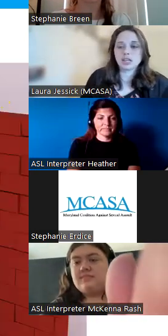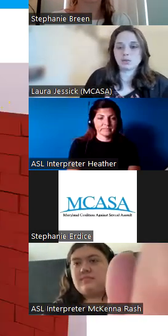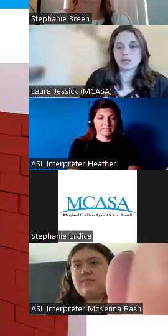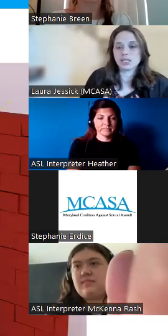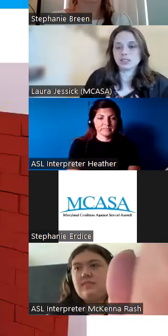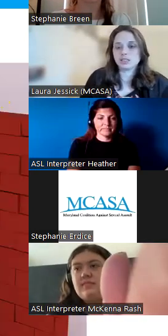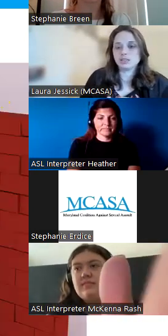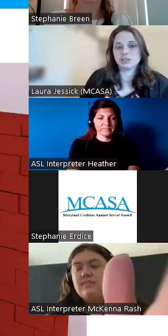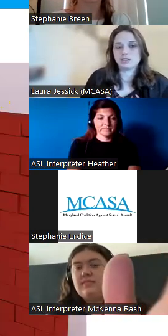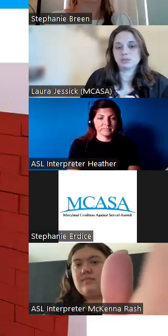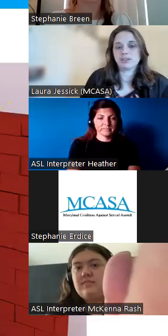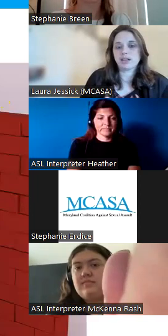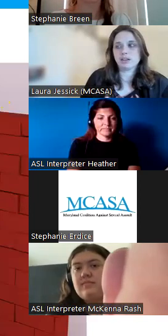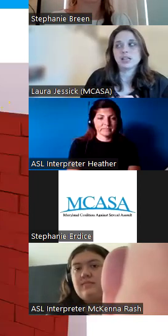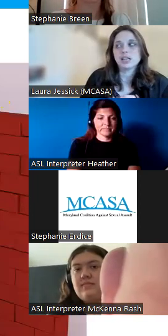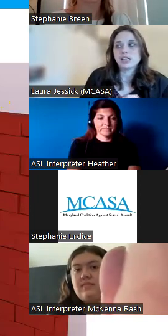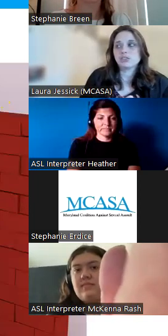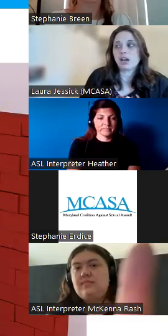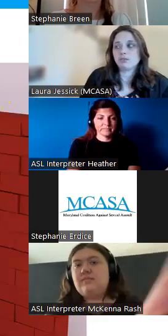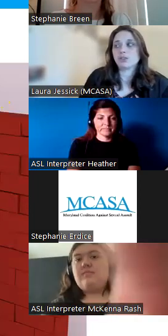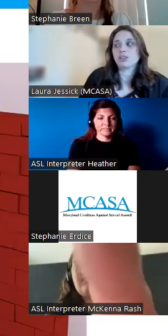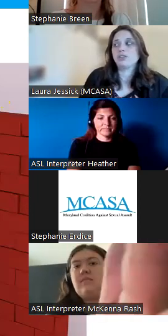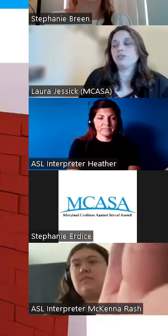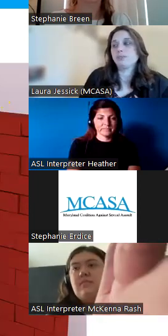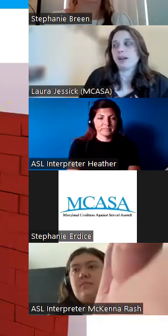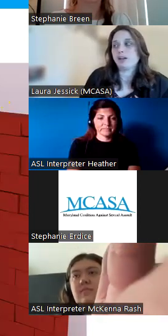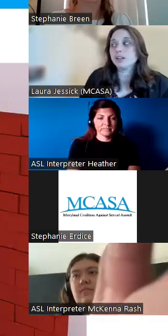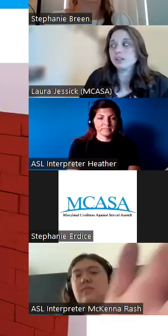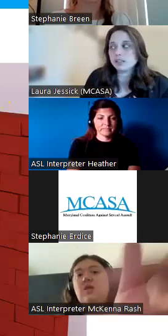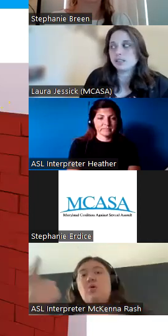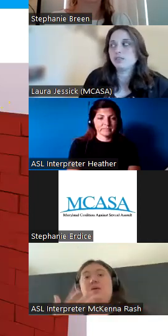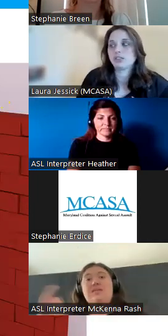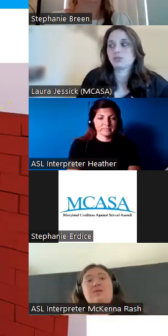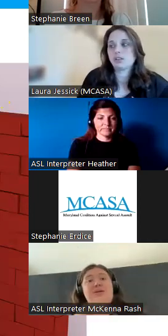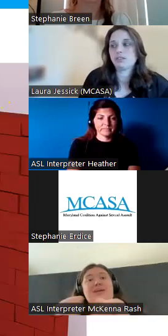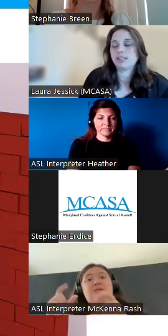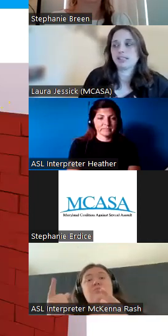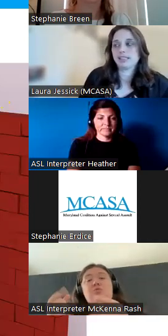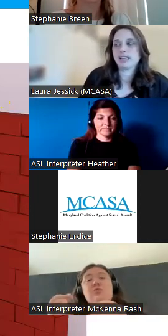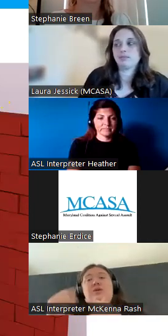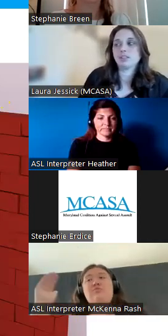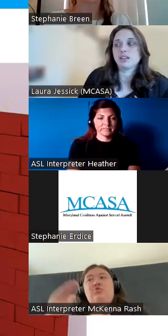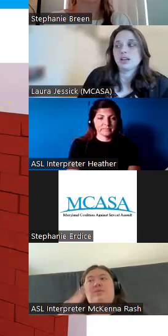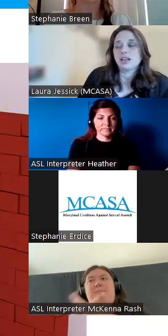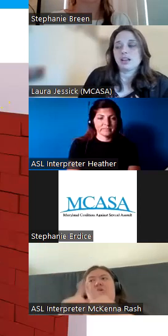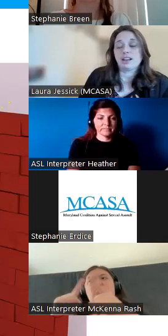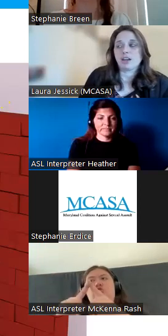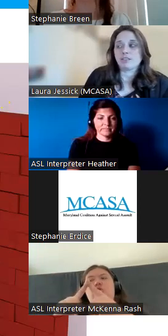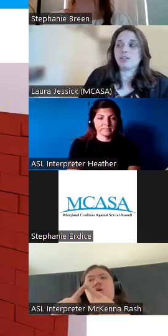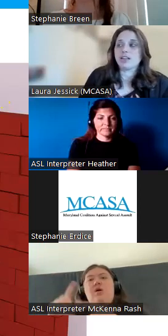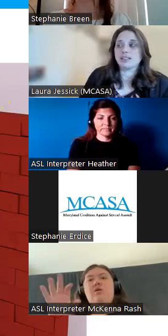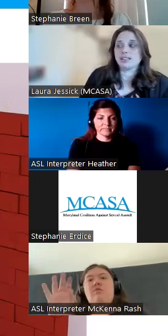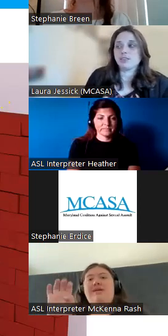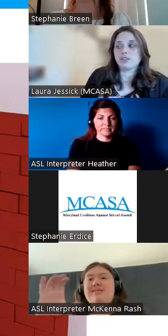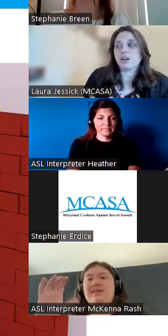So one thing that we can do as service providers is try and reduce barriers to sexual assault forensic exams. Again,